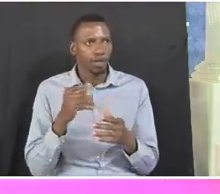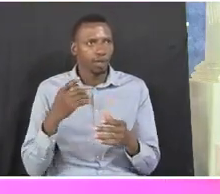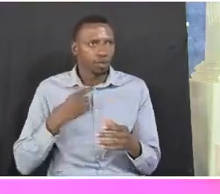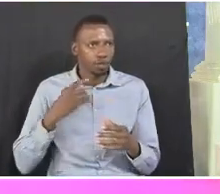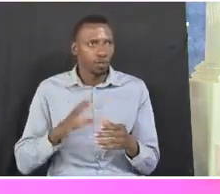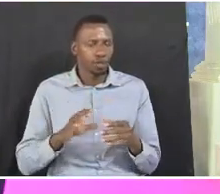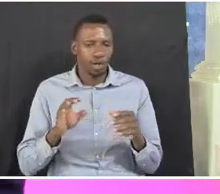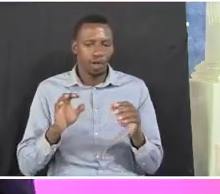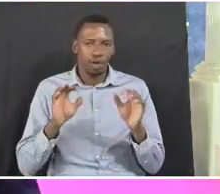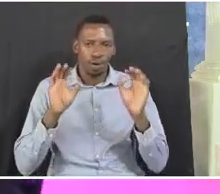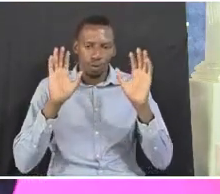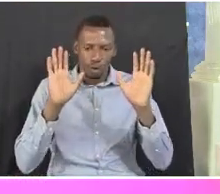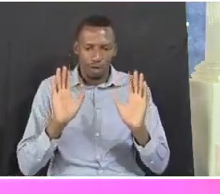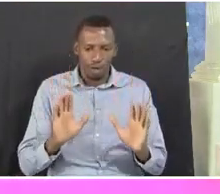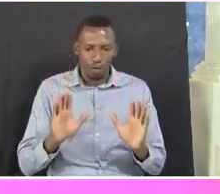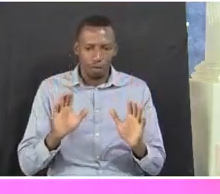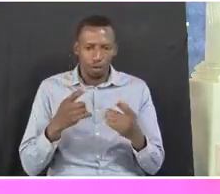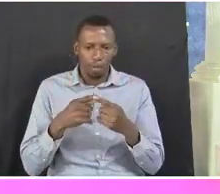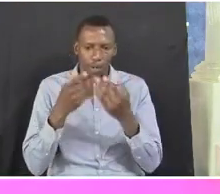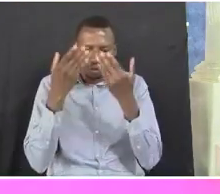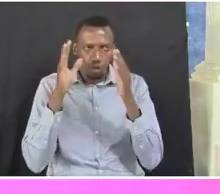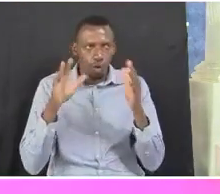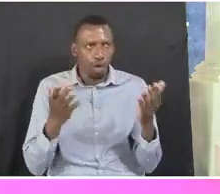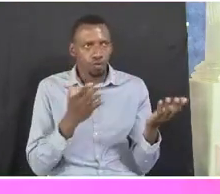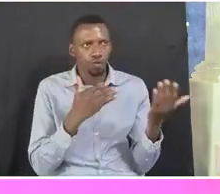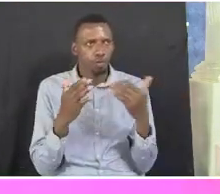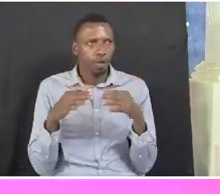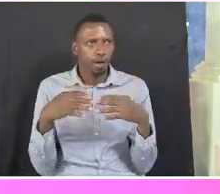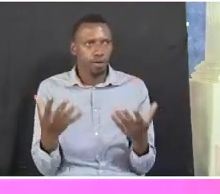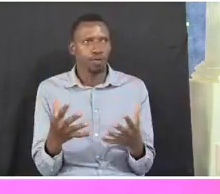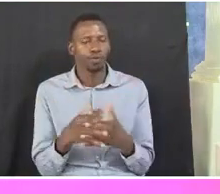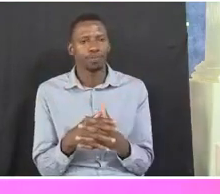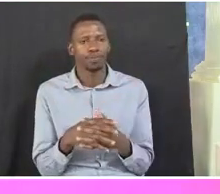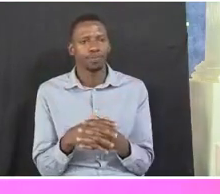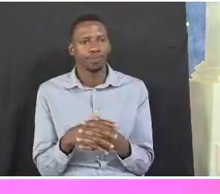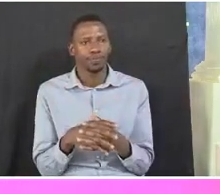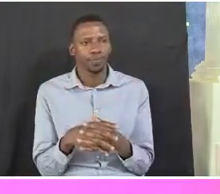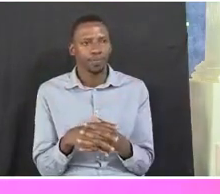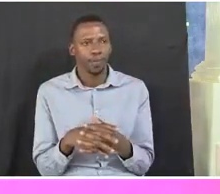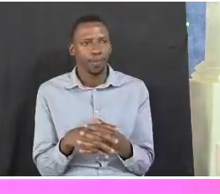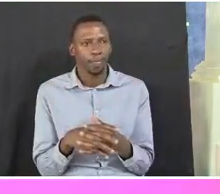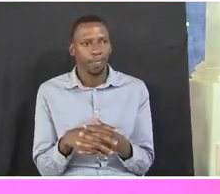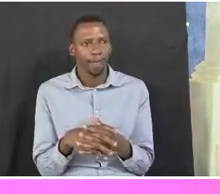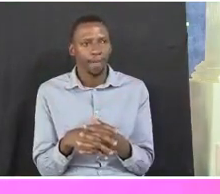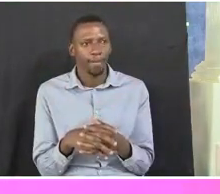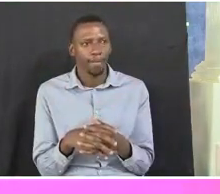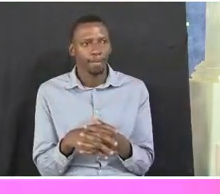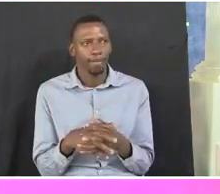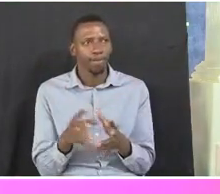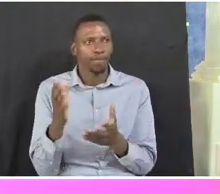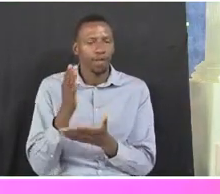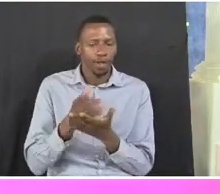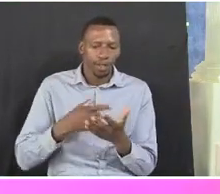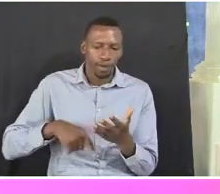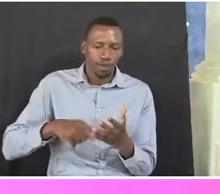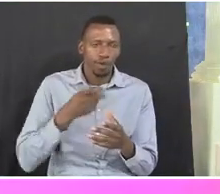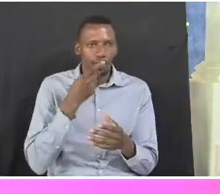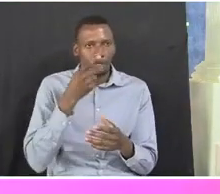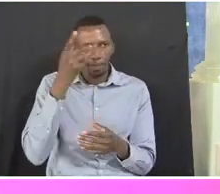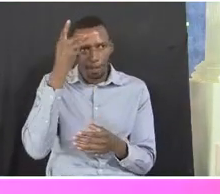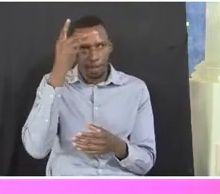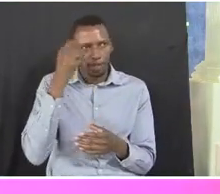Wonderful doesn't know how to take part. Some of us parents